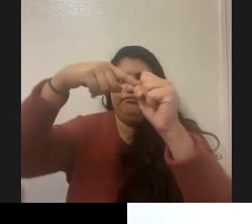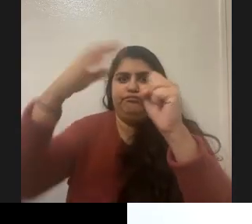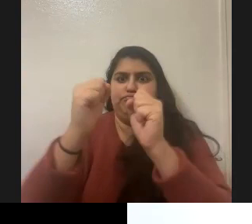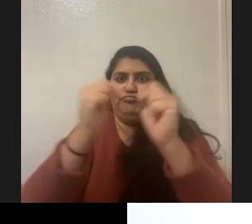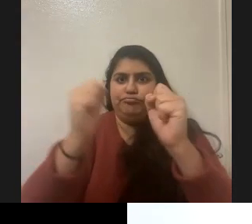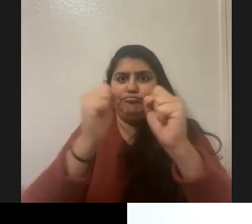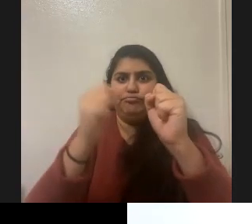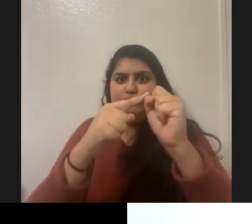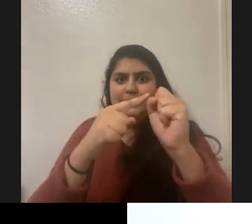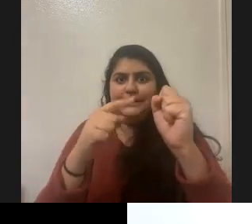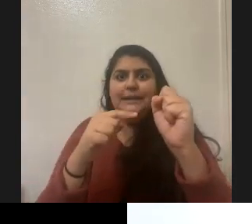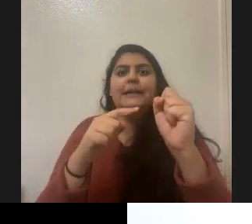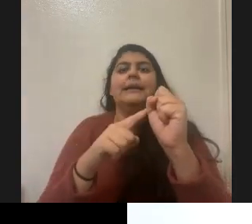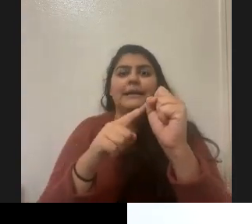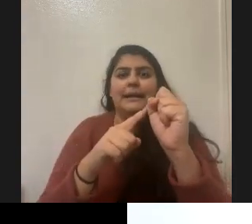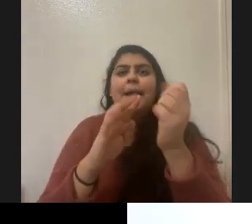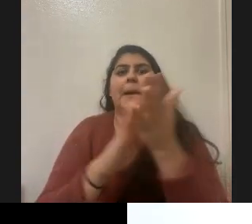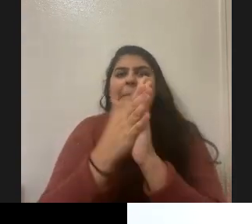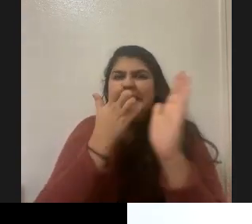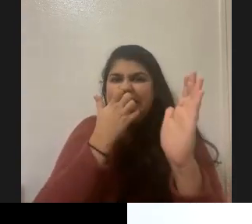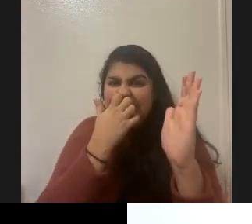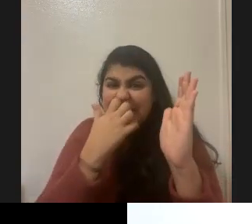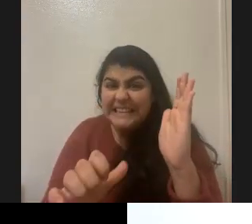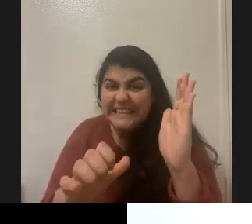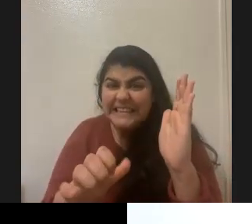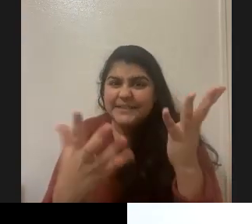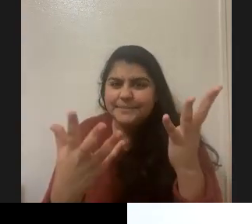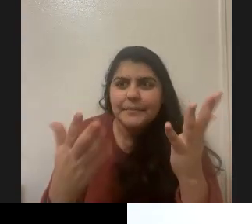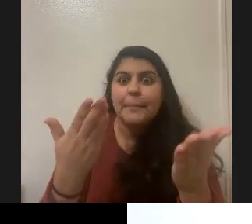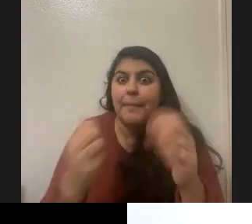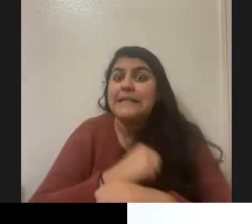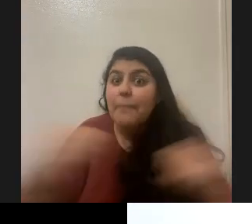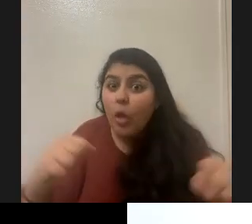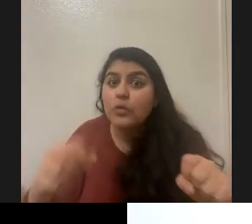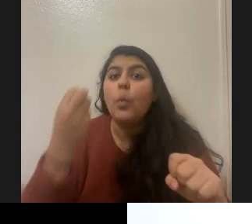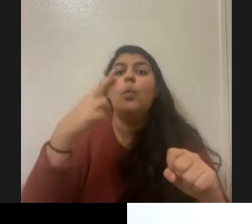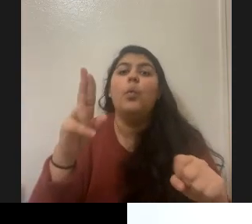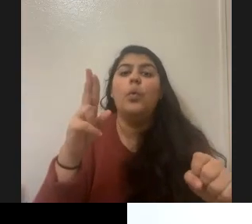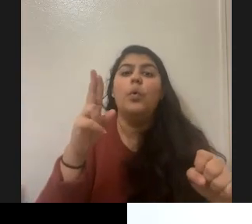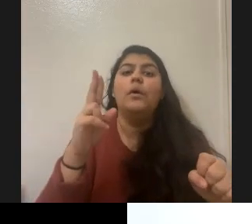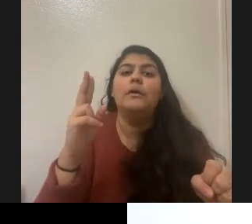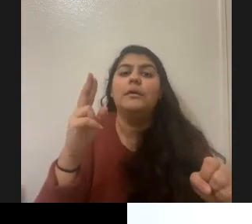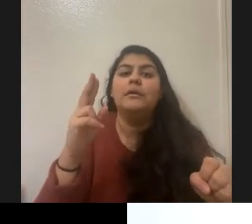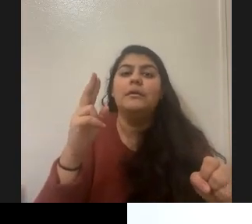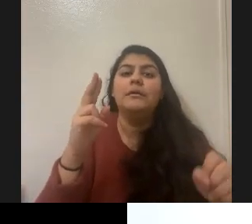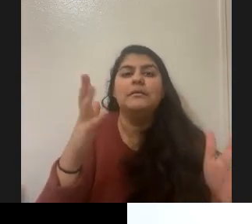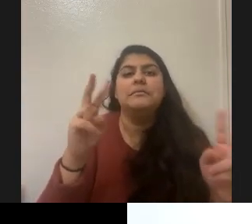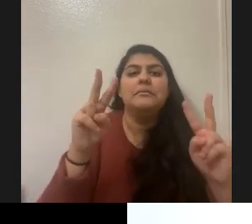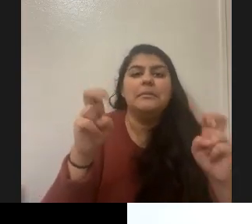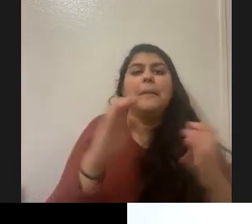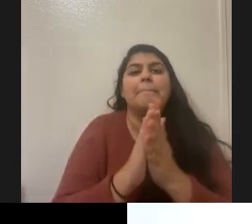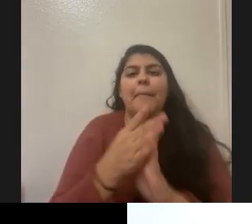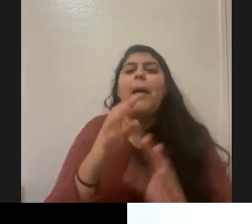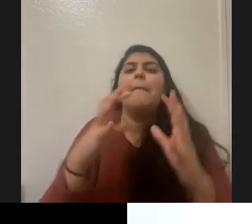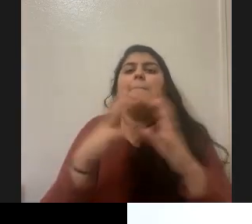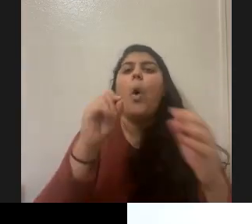just heats it up so much that it, I don't know, I want to say explode, but it probably turns into a ball of